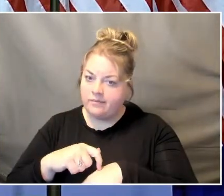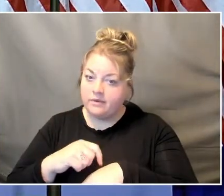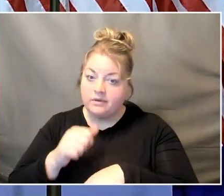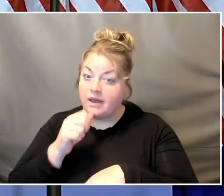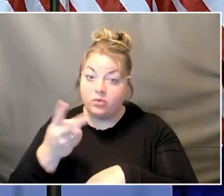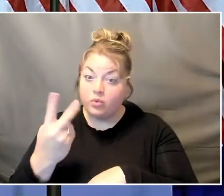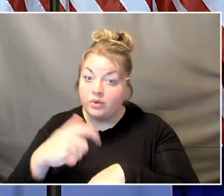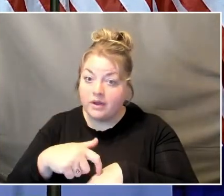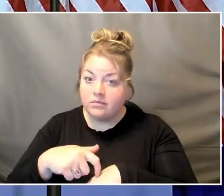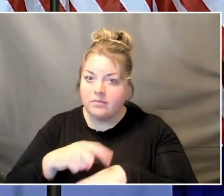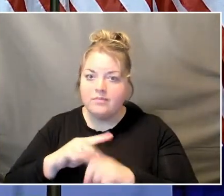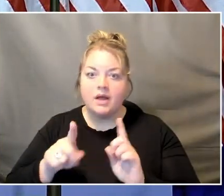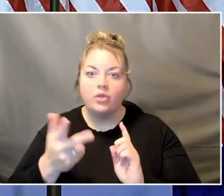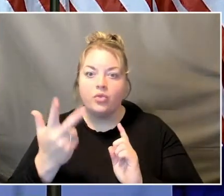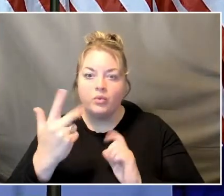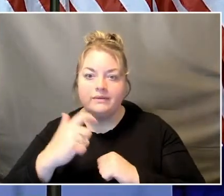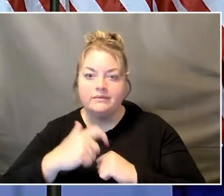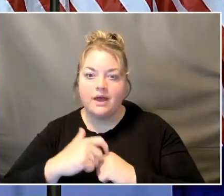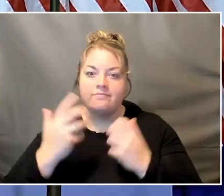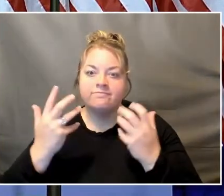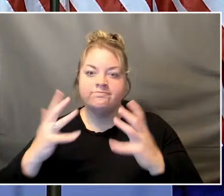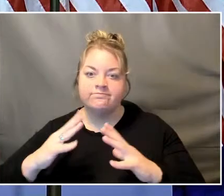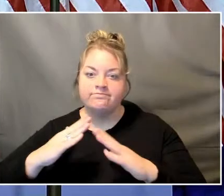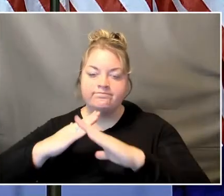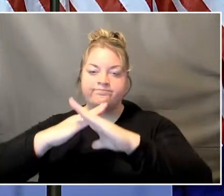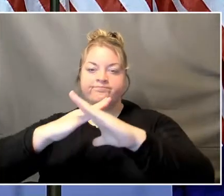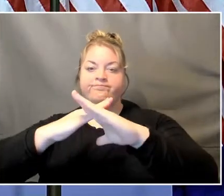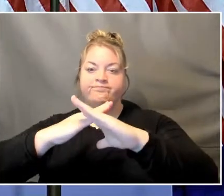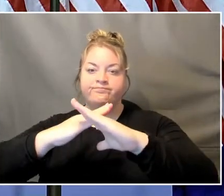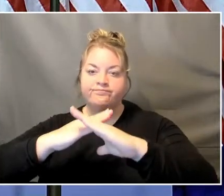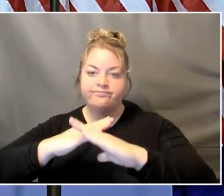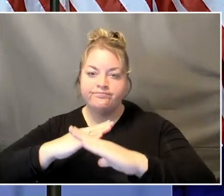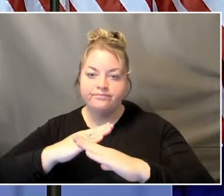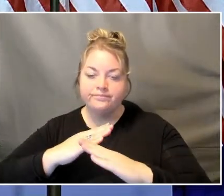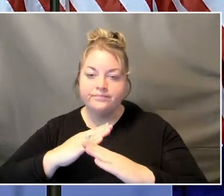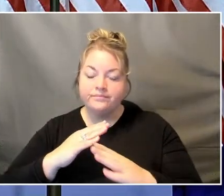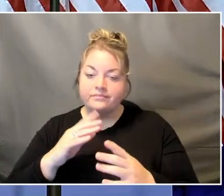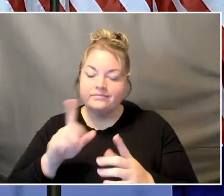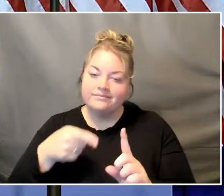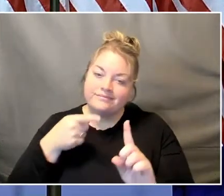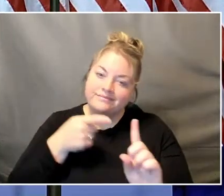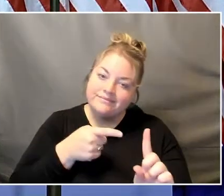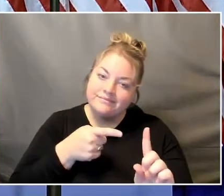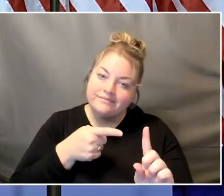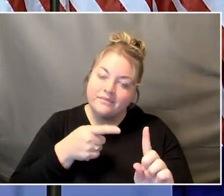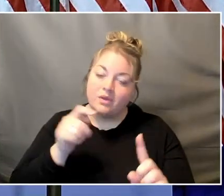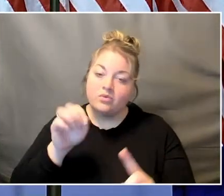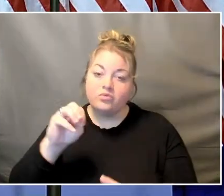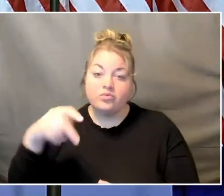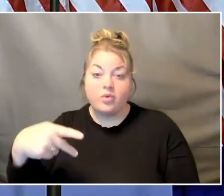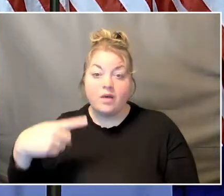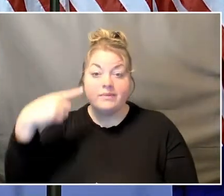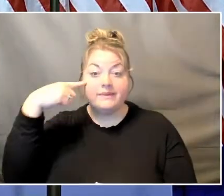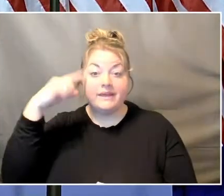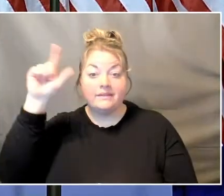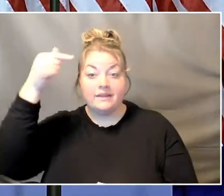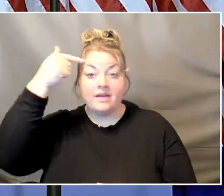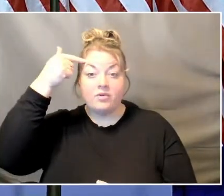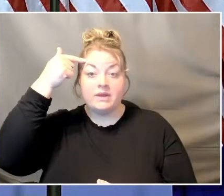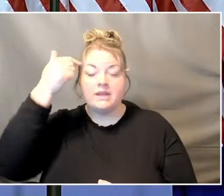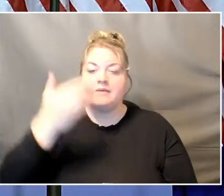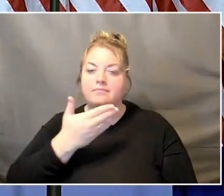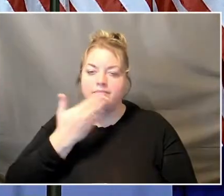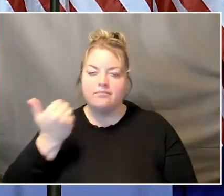3 times. So it comes down to this. Donald Trump thinks the government is in a better